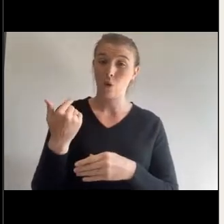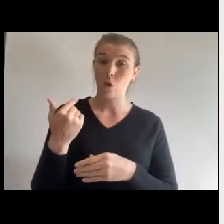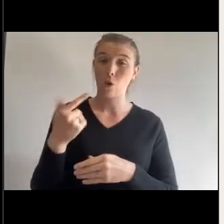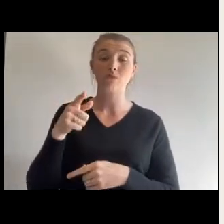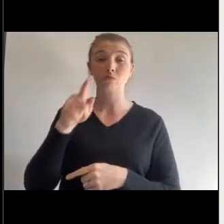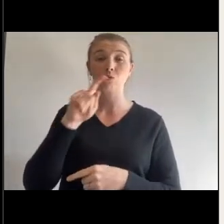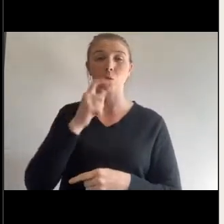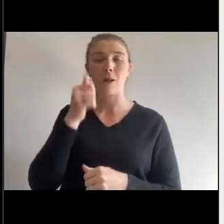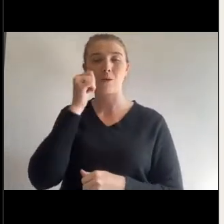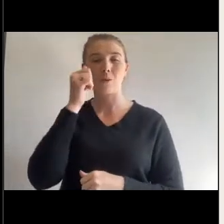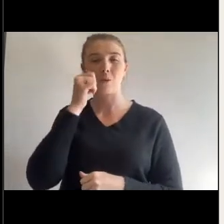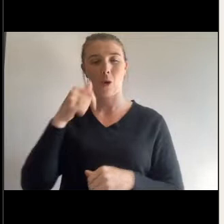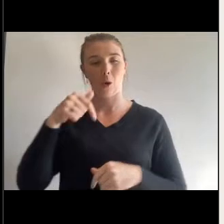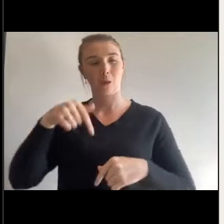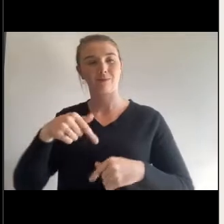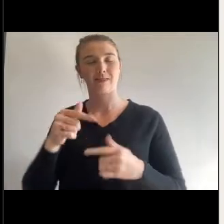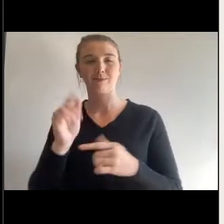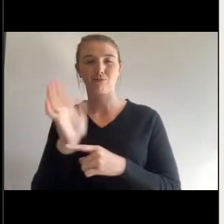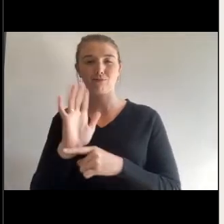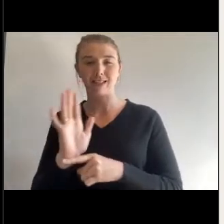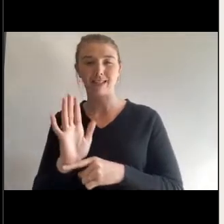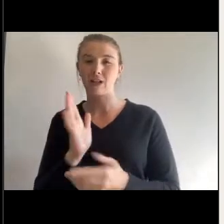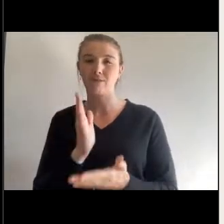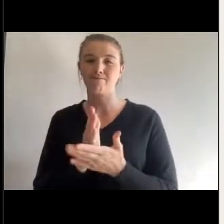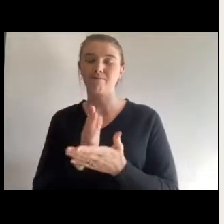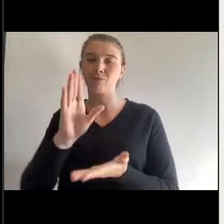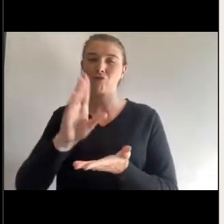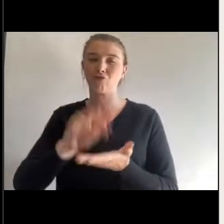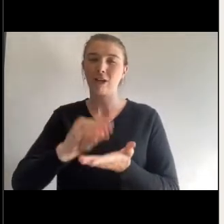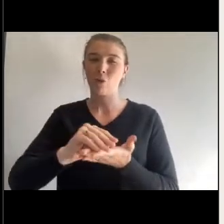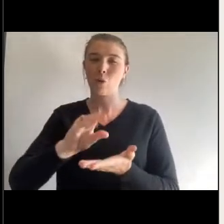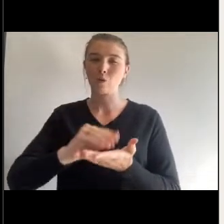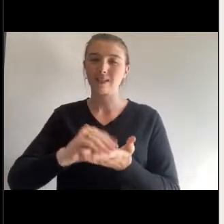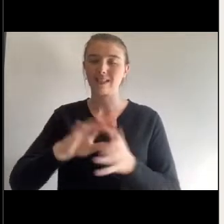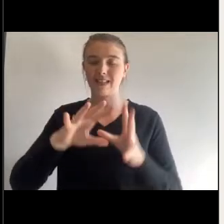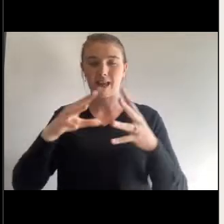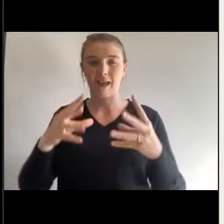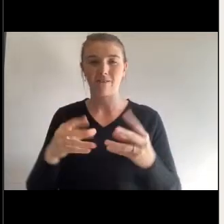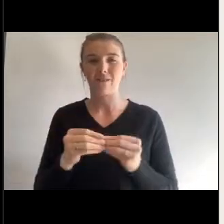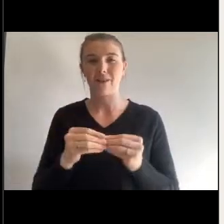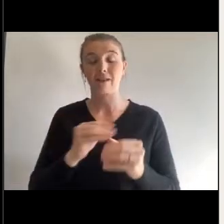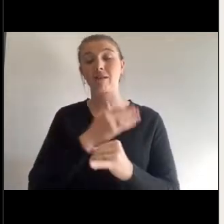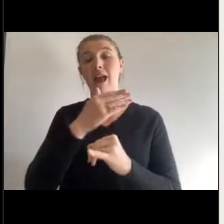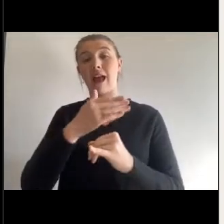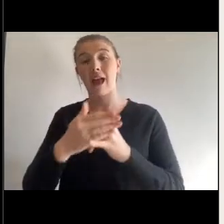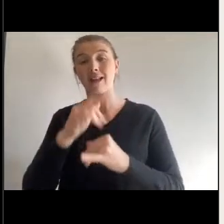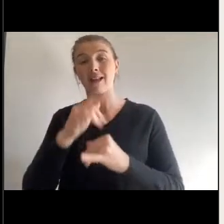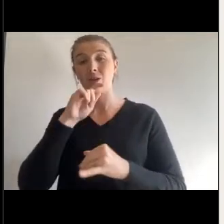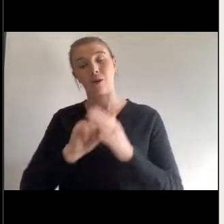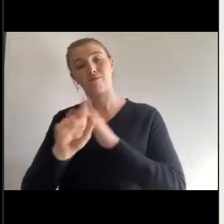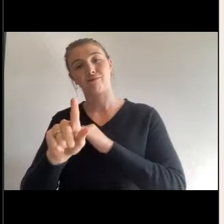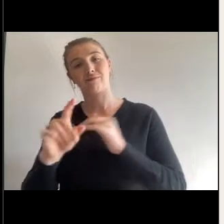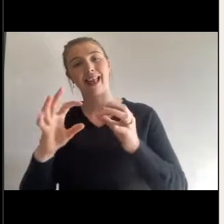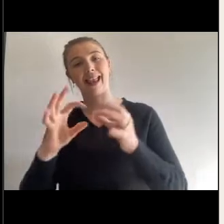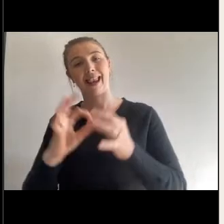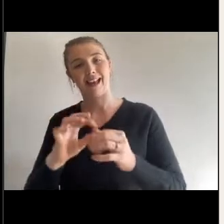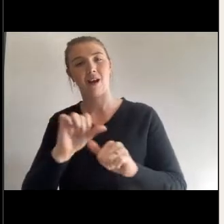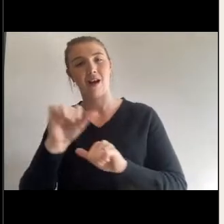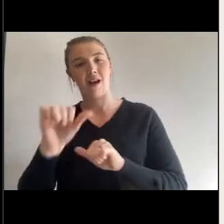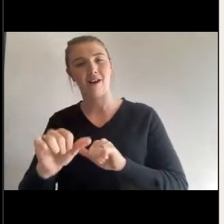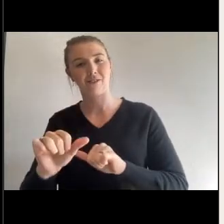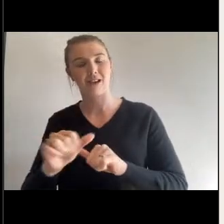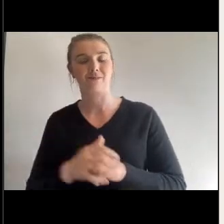that the entire presentation is being recorded, and we will send you a link to the recording afterwards. Now, for that reason, we don't